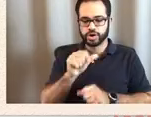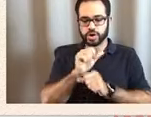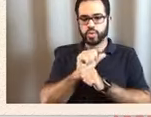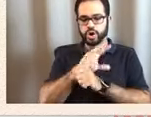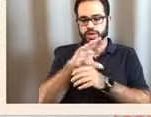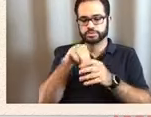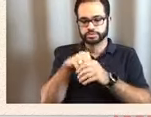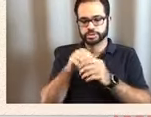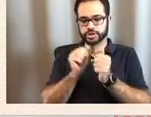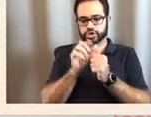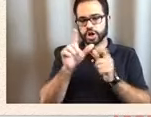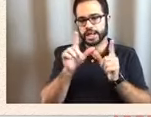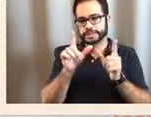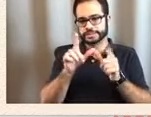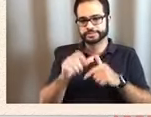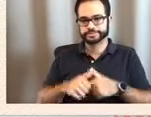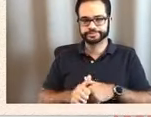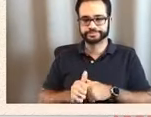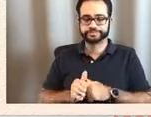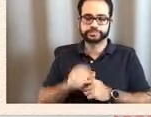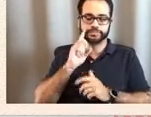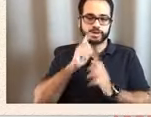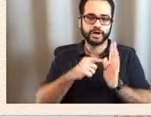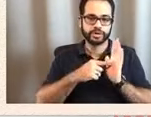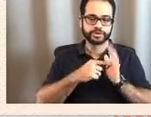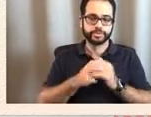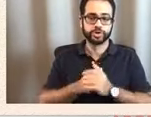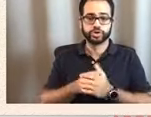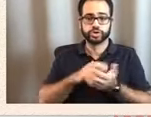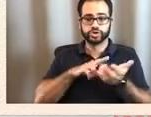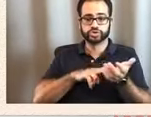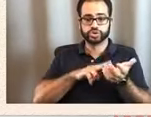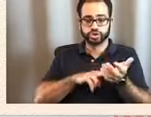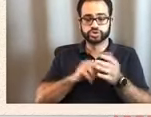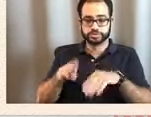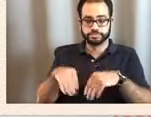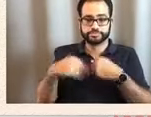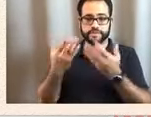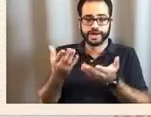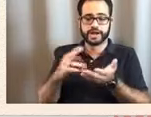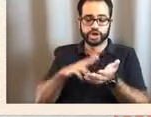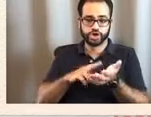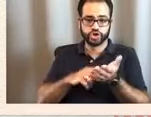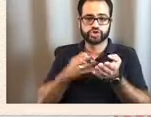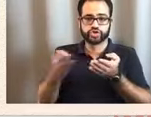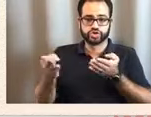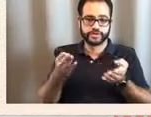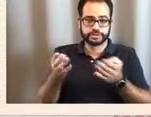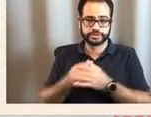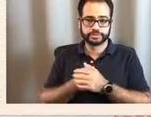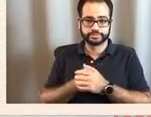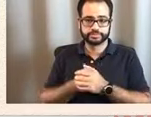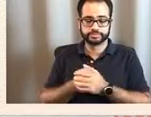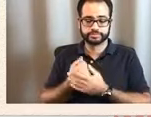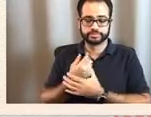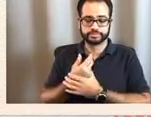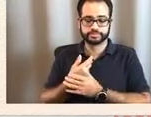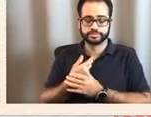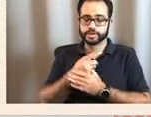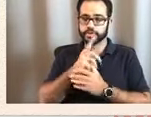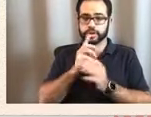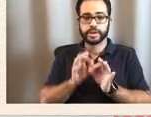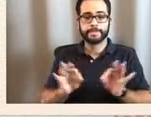scope. For example, a nurse is providing nursing services. It is important that you